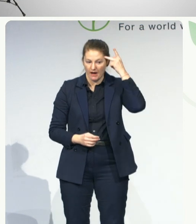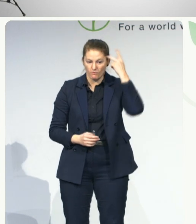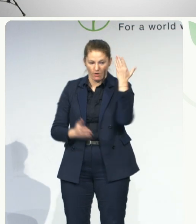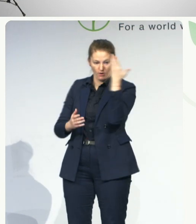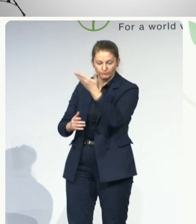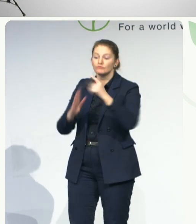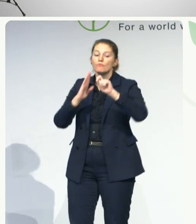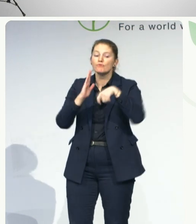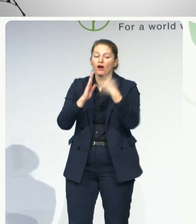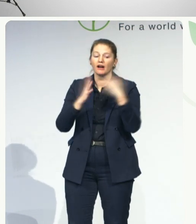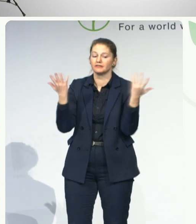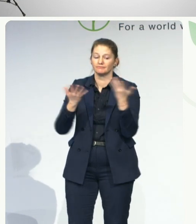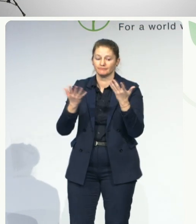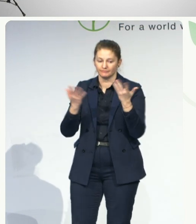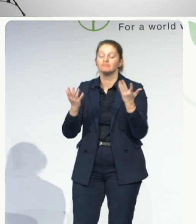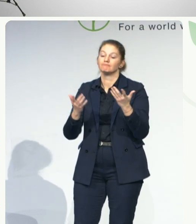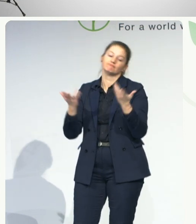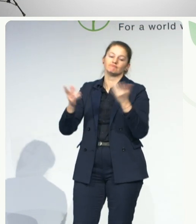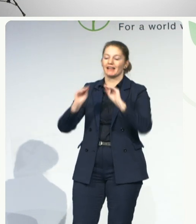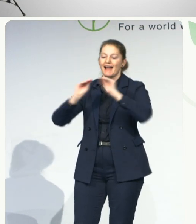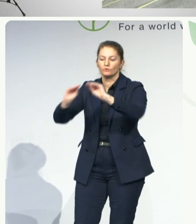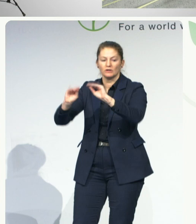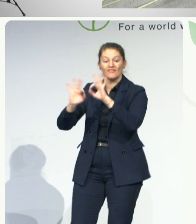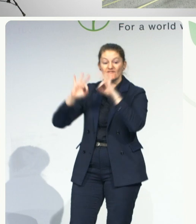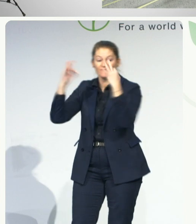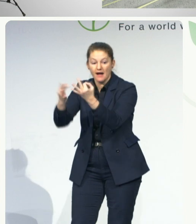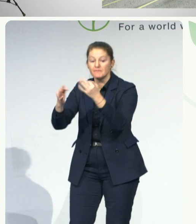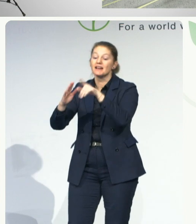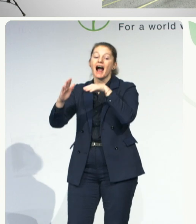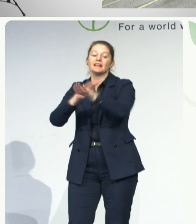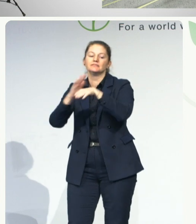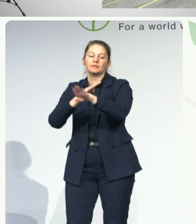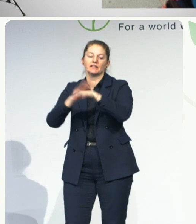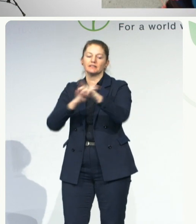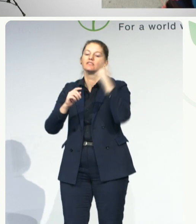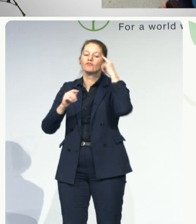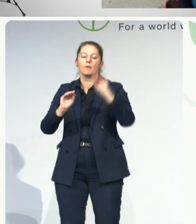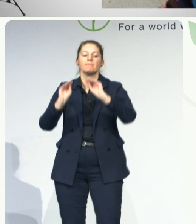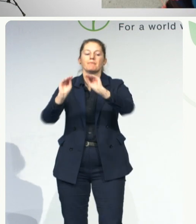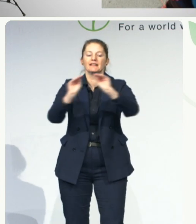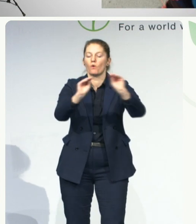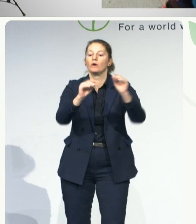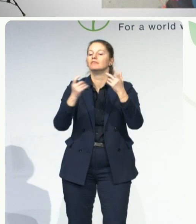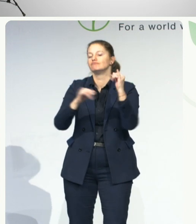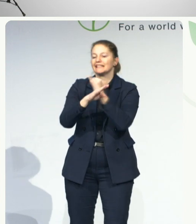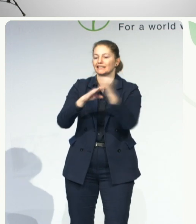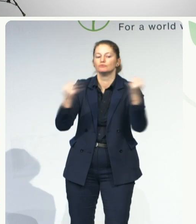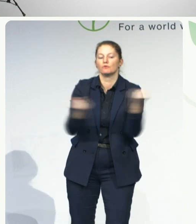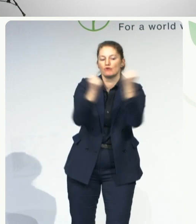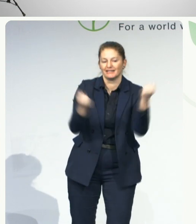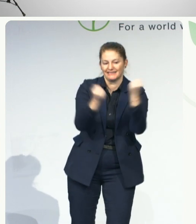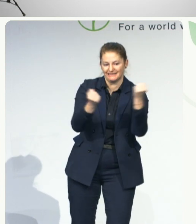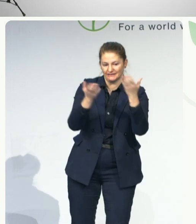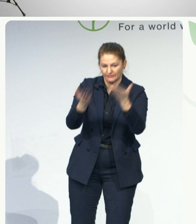educators and families are trained in accessible and inclusive pedagogical practices based on universal design